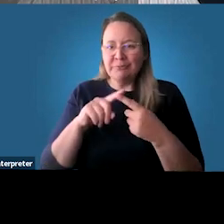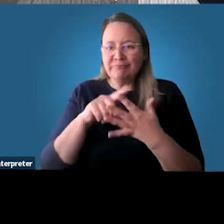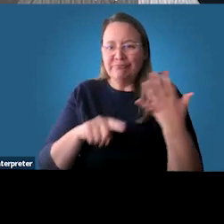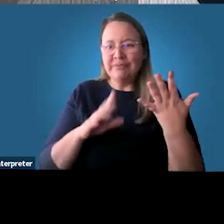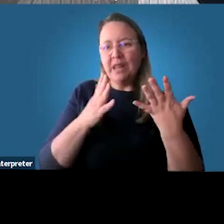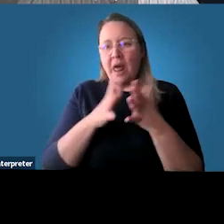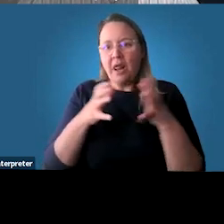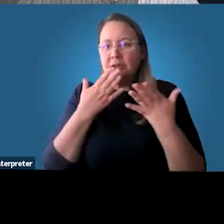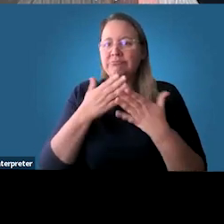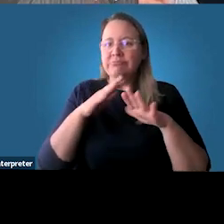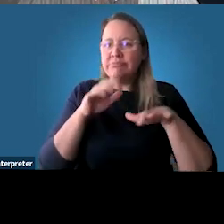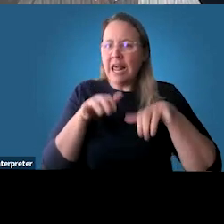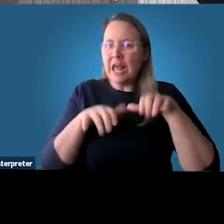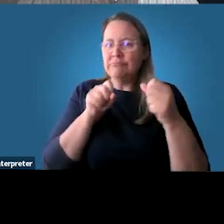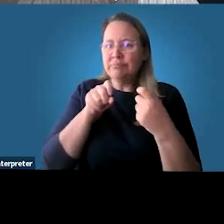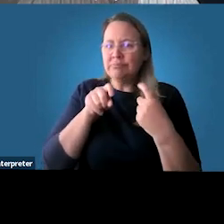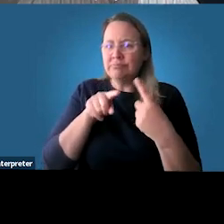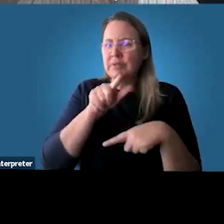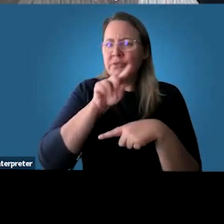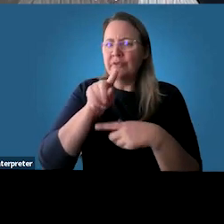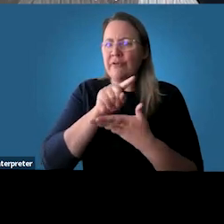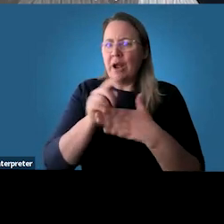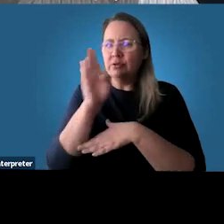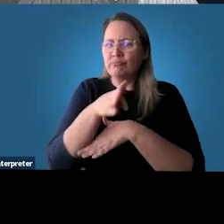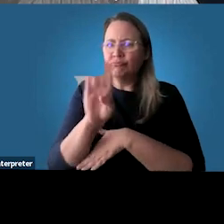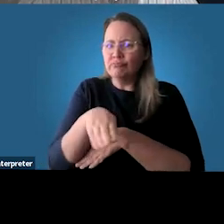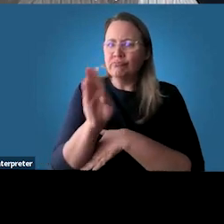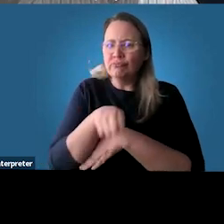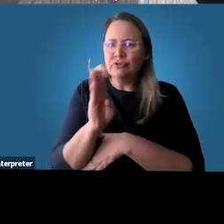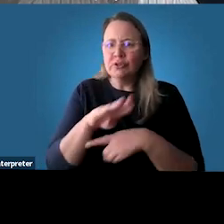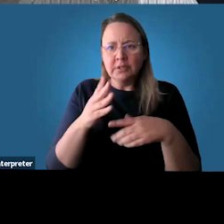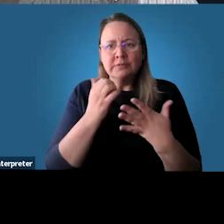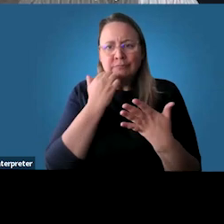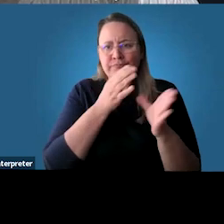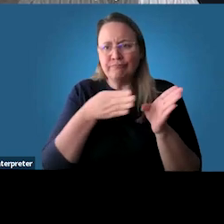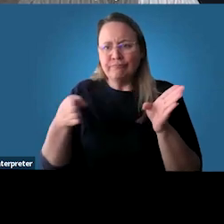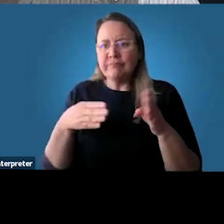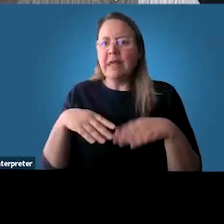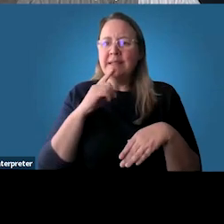good activity in there 24/7 at your fingertips, and that's for network members.